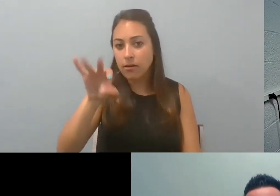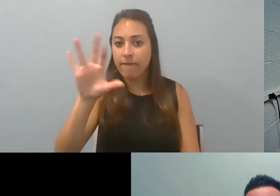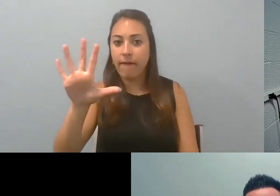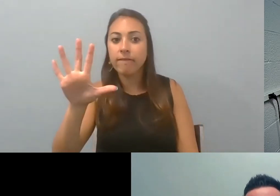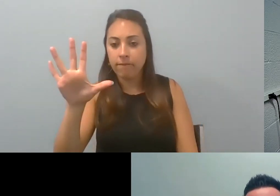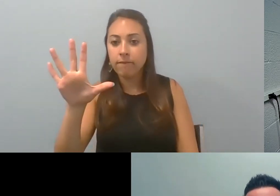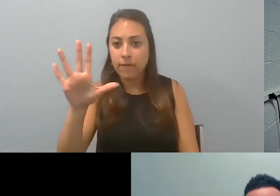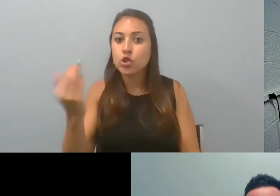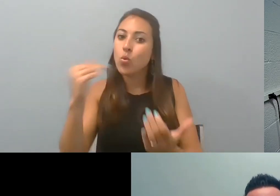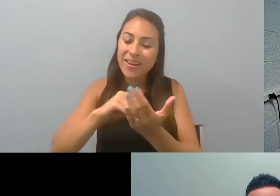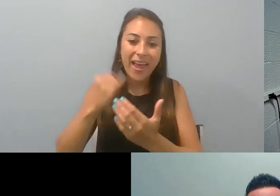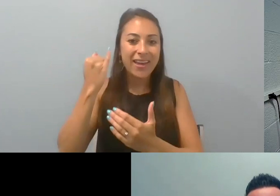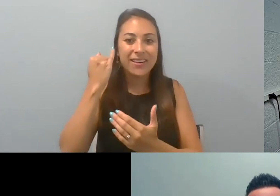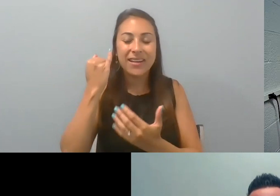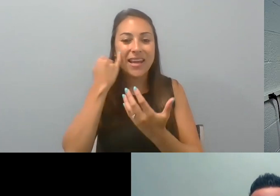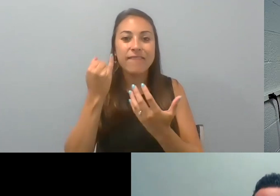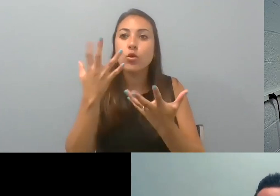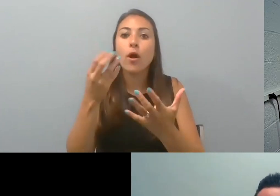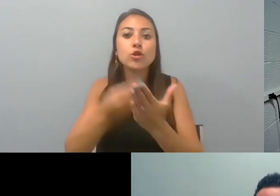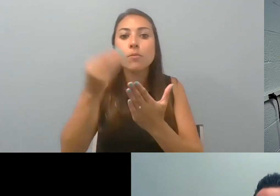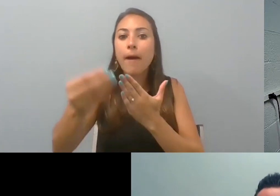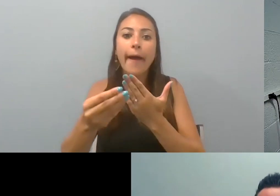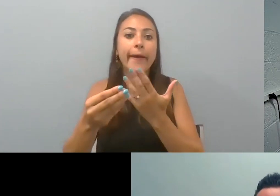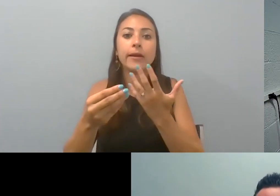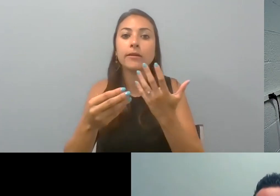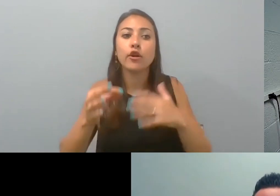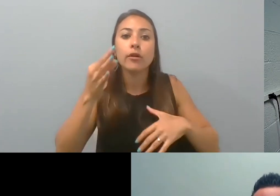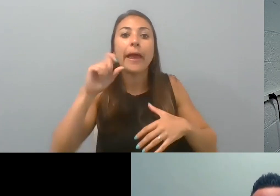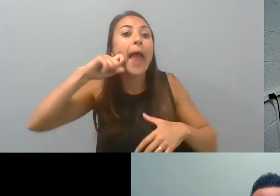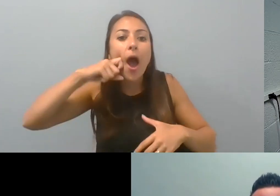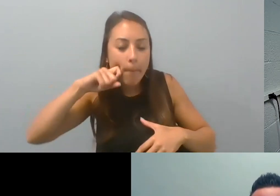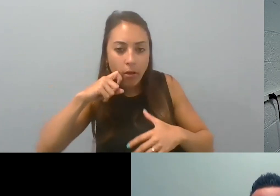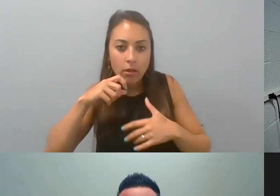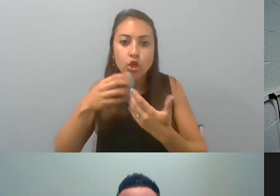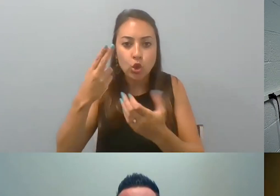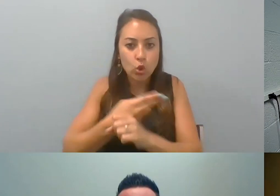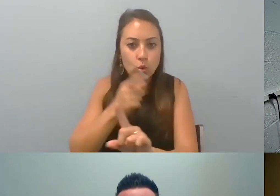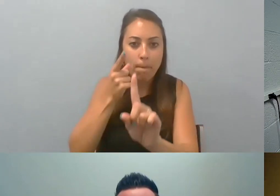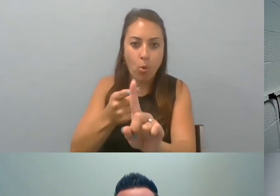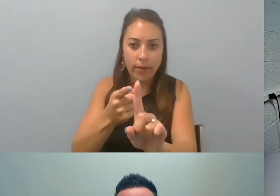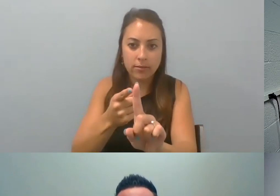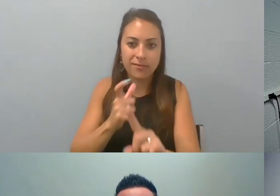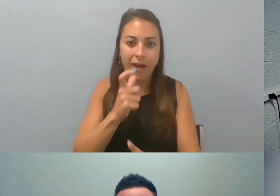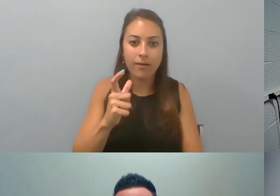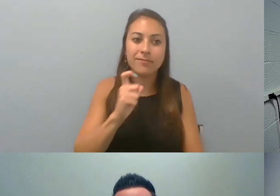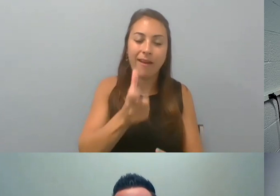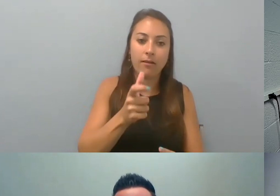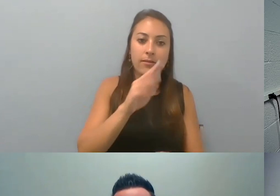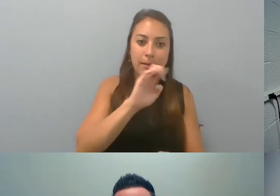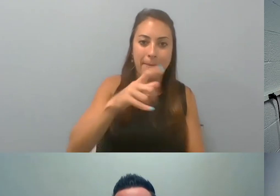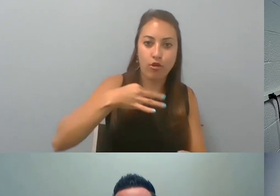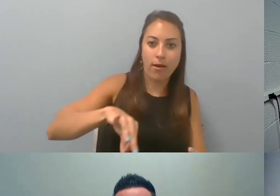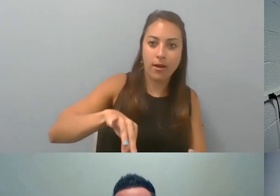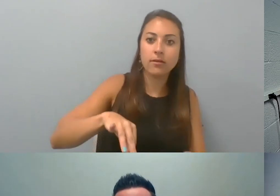Correct. And not to further confuse things, but Bobby did reference Bear Bucks, so we might as well just say what that is.